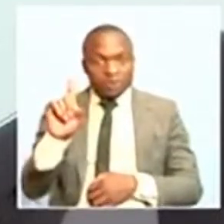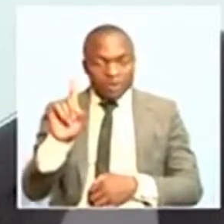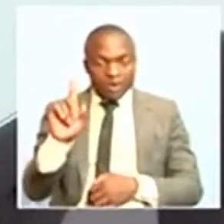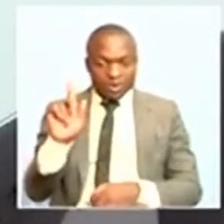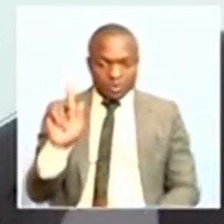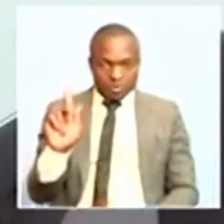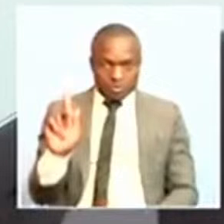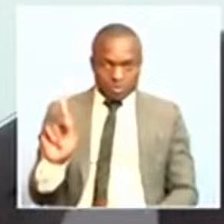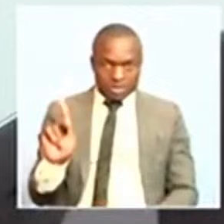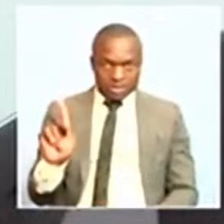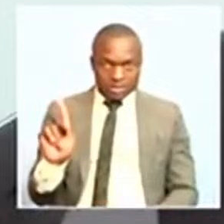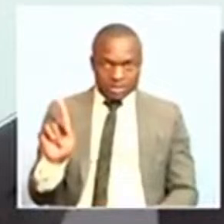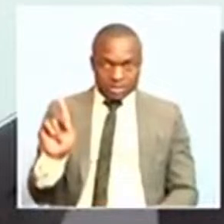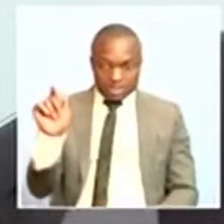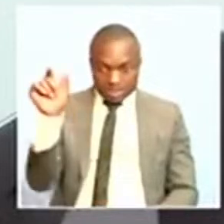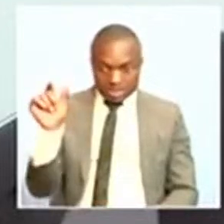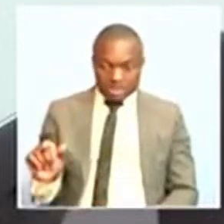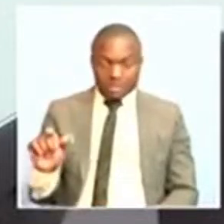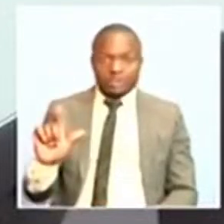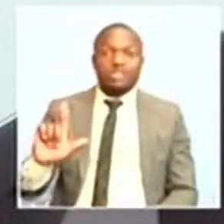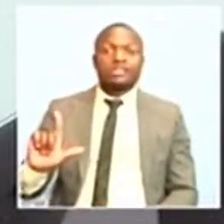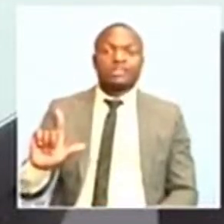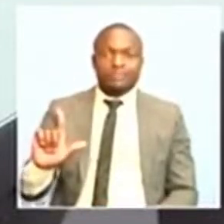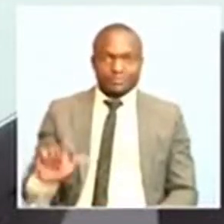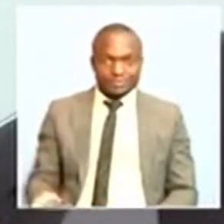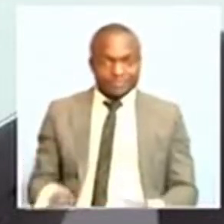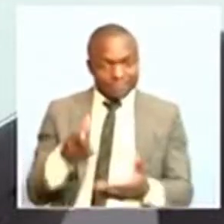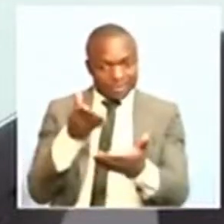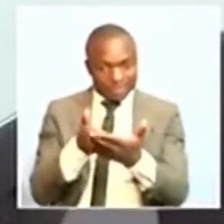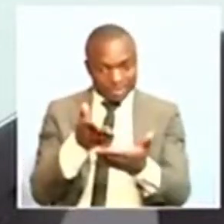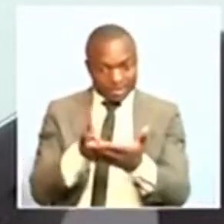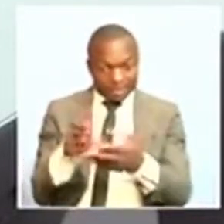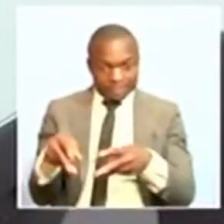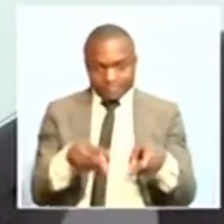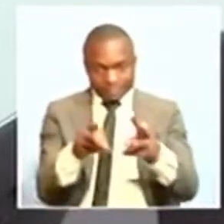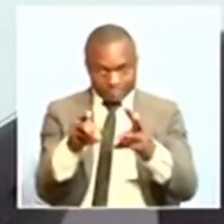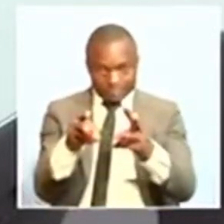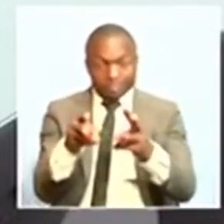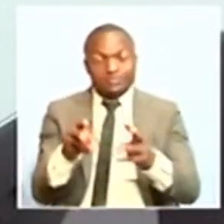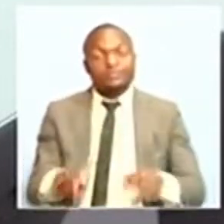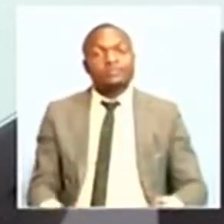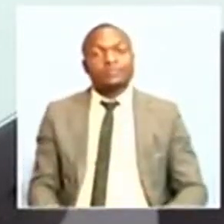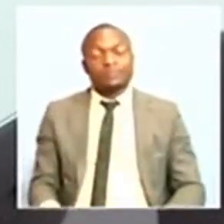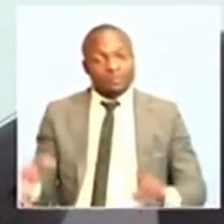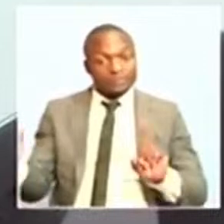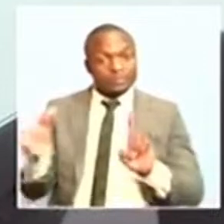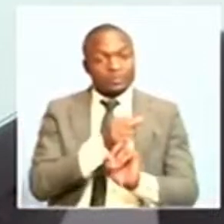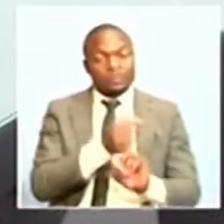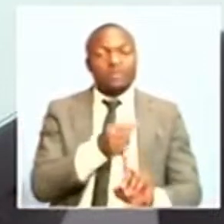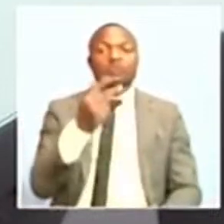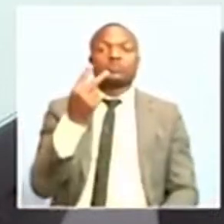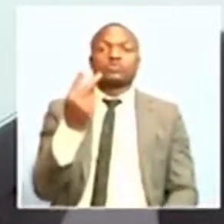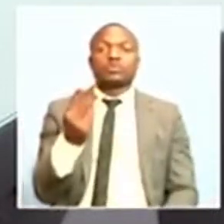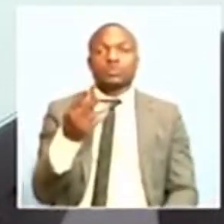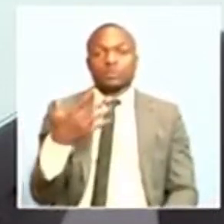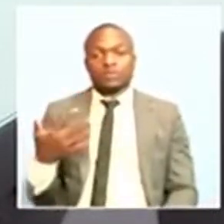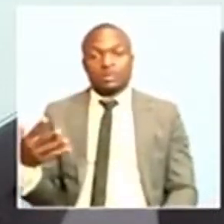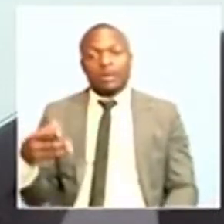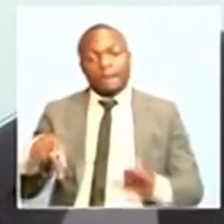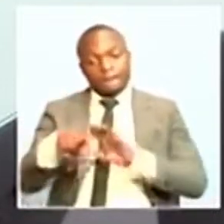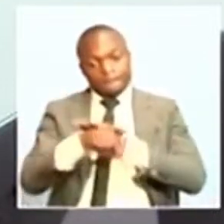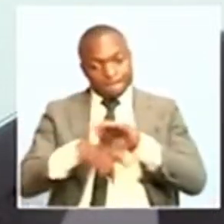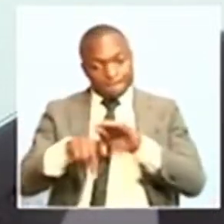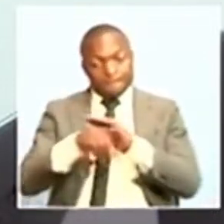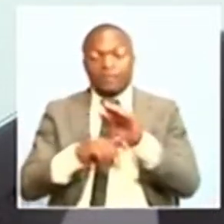liter. This measure, Honorable Chair, is aiming to achieve 2 things. The primary one, of course, is